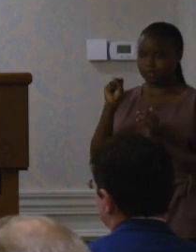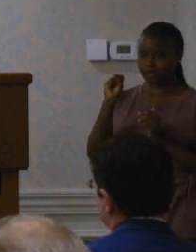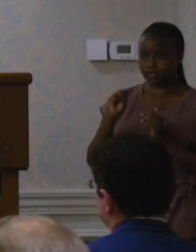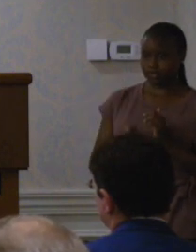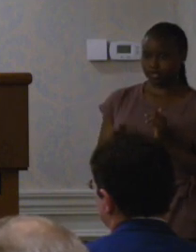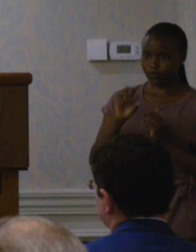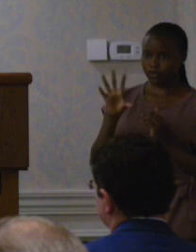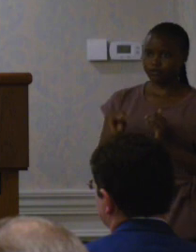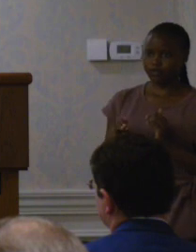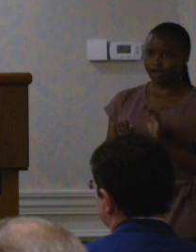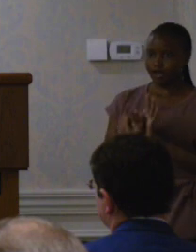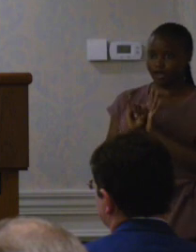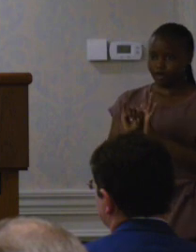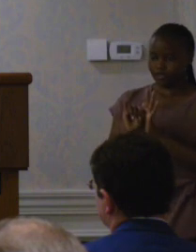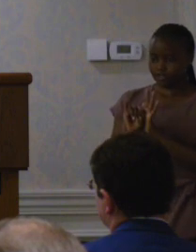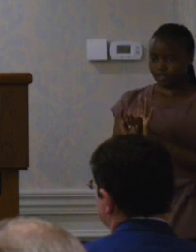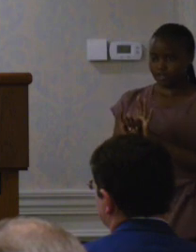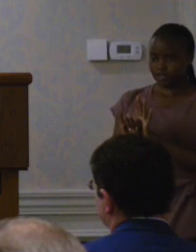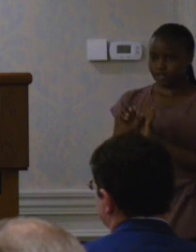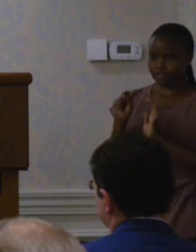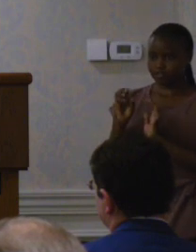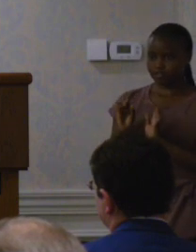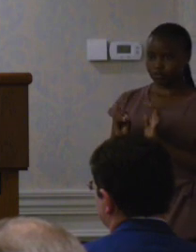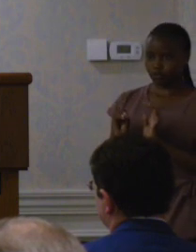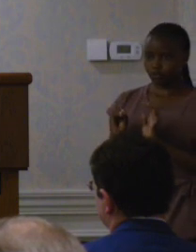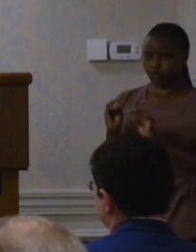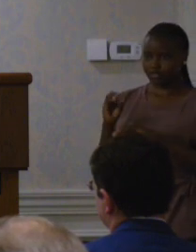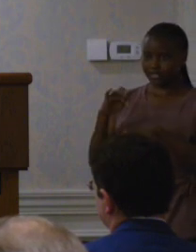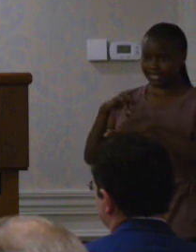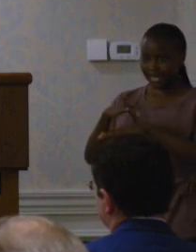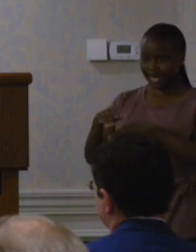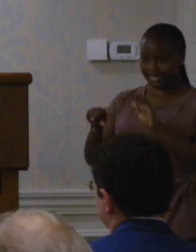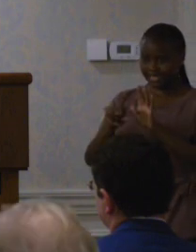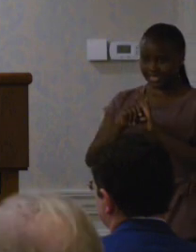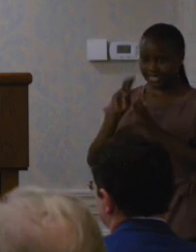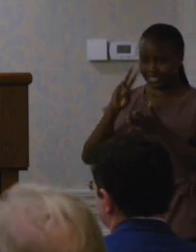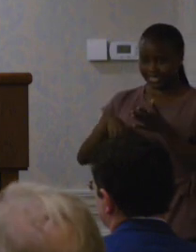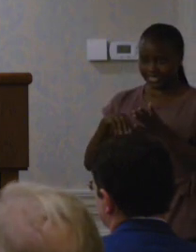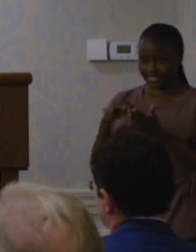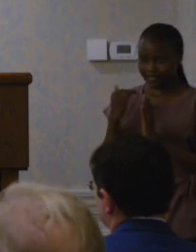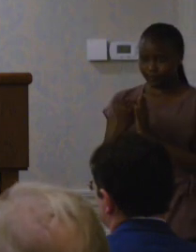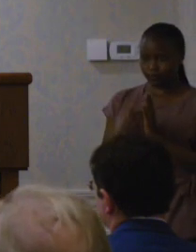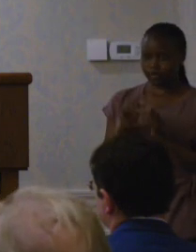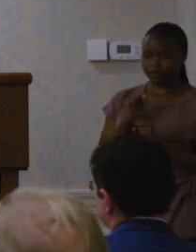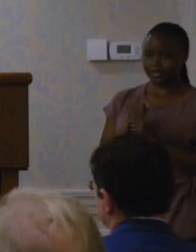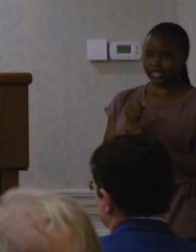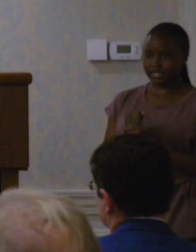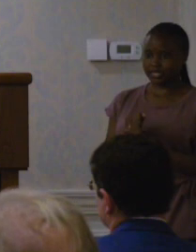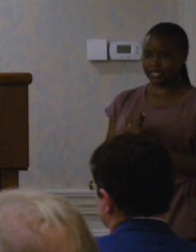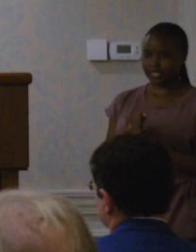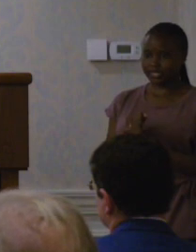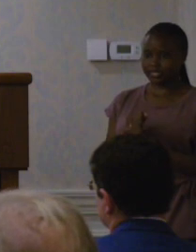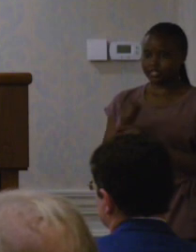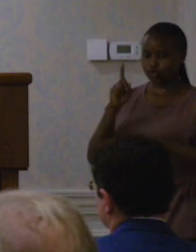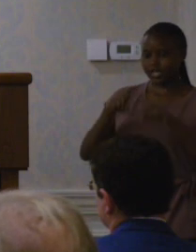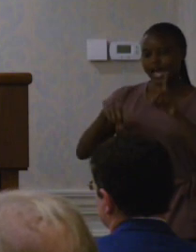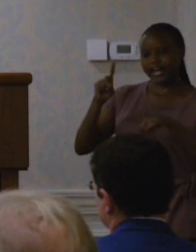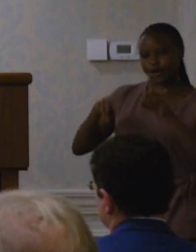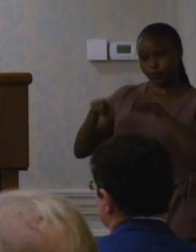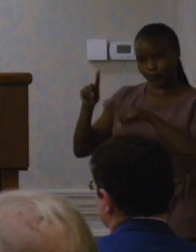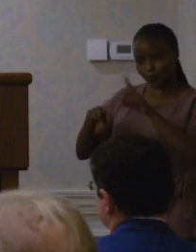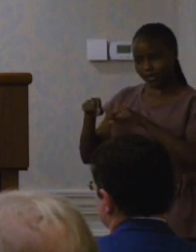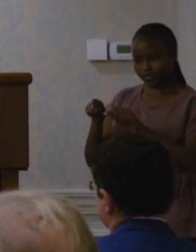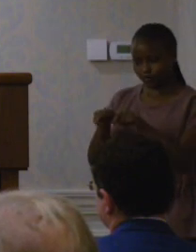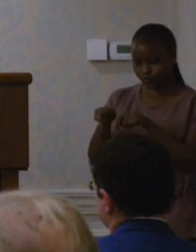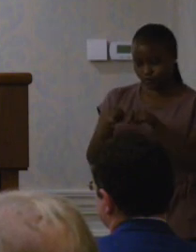are instructive in this regard. So this is an early grade reading program, and they did, it was a randomized controlled trial